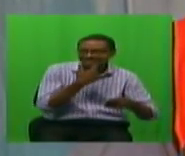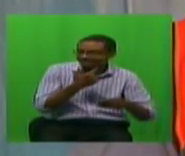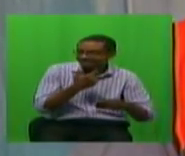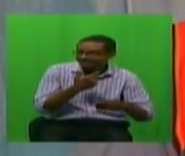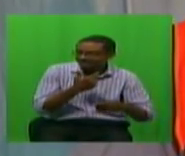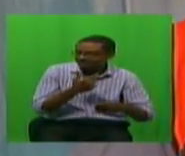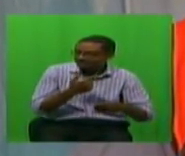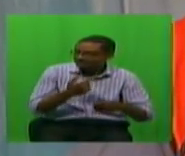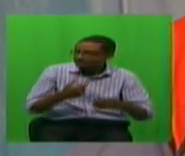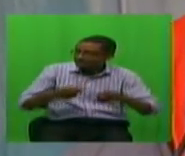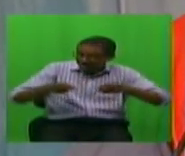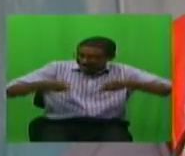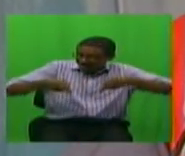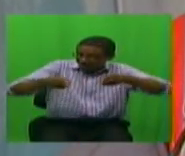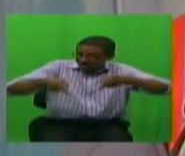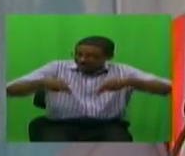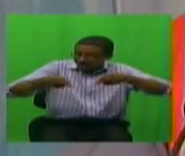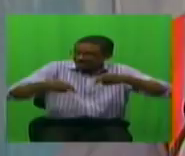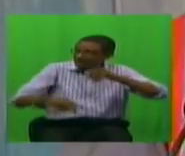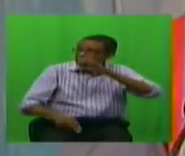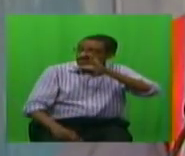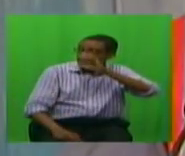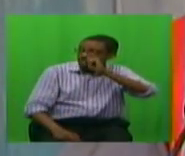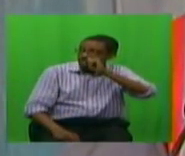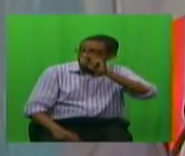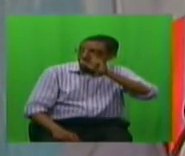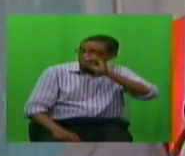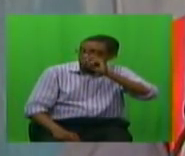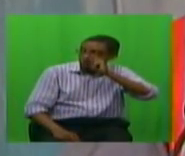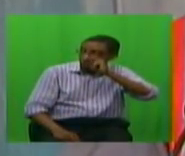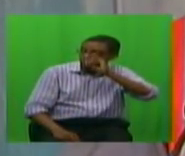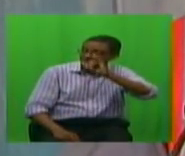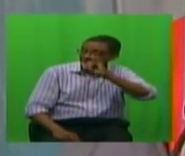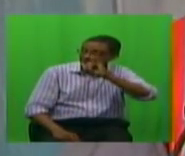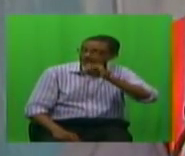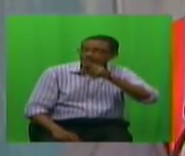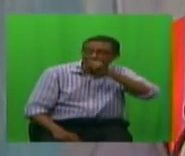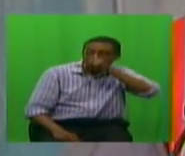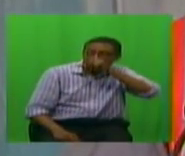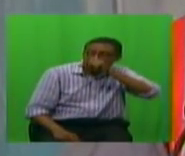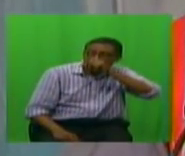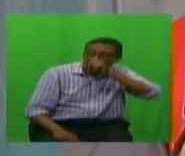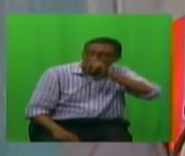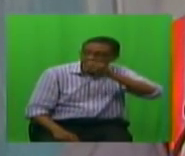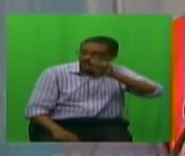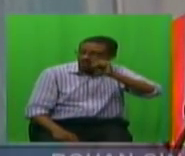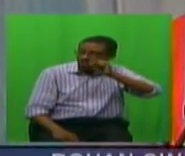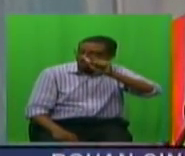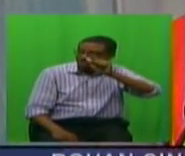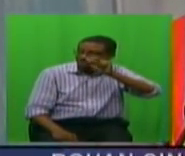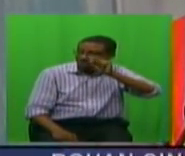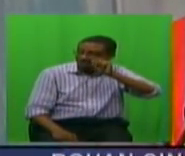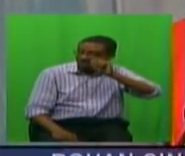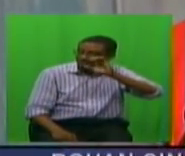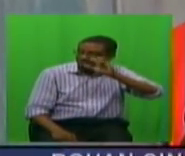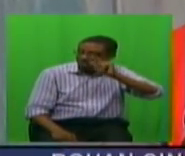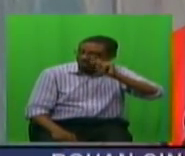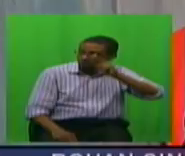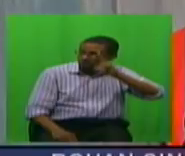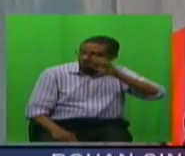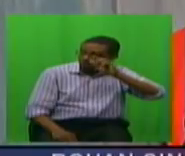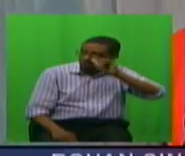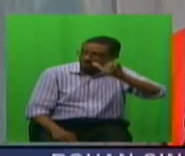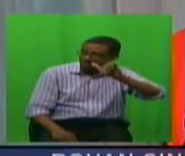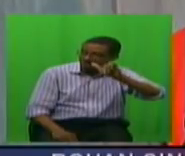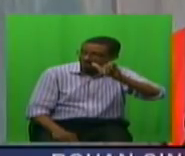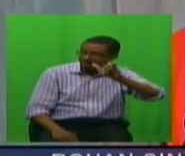Bird Sanctuary, at where the Caroni River actually crosses the highway. So the volume of